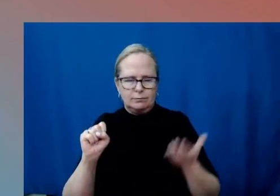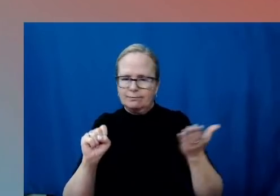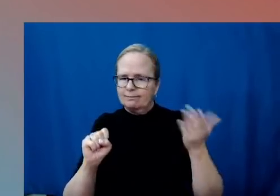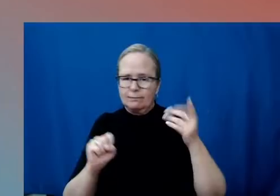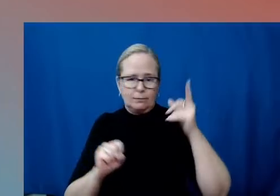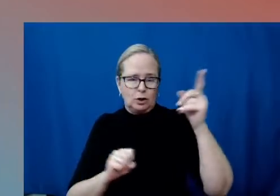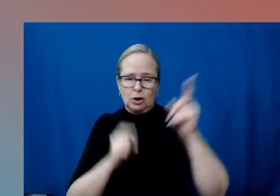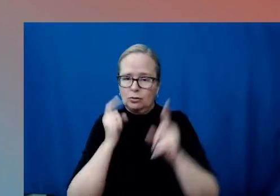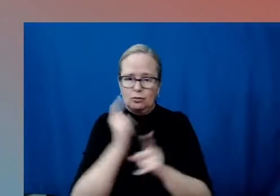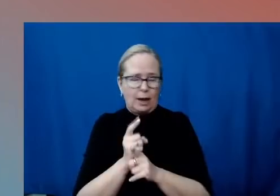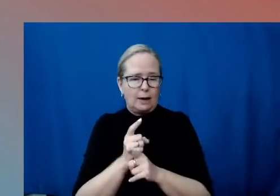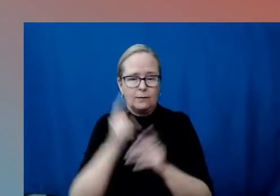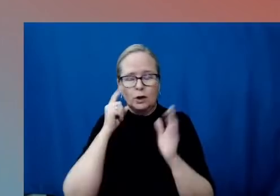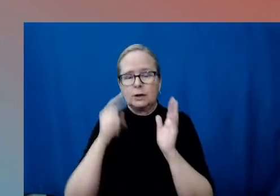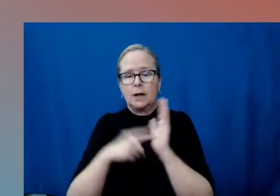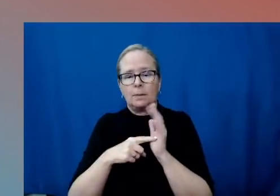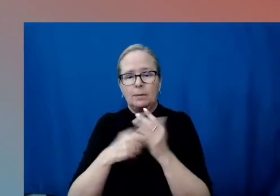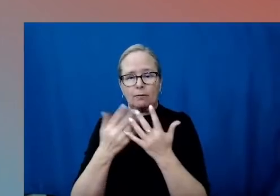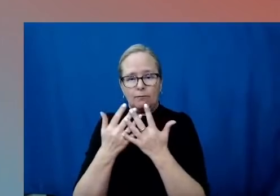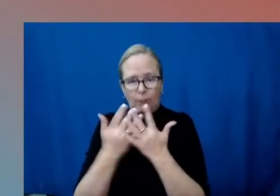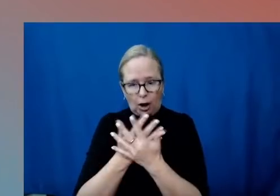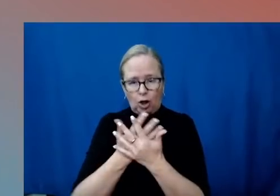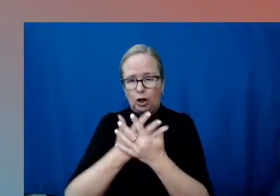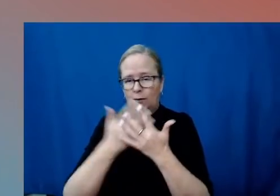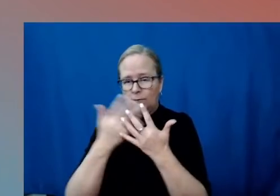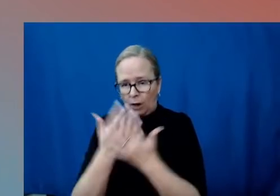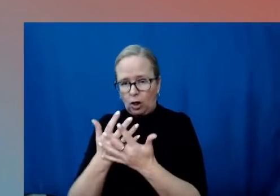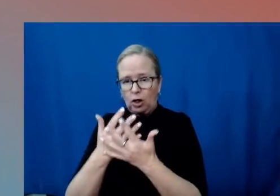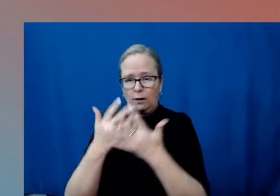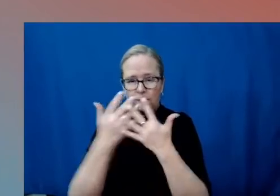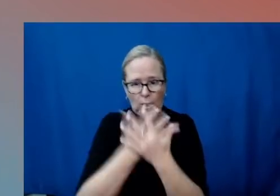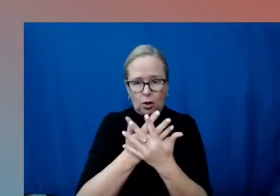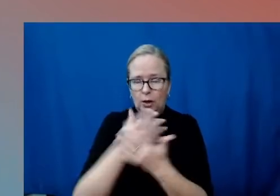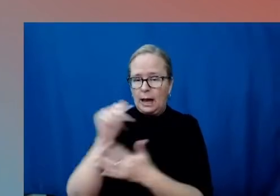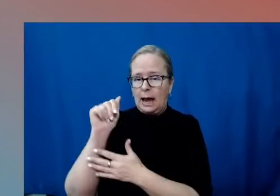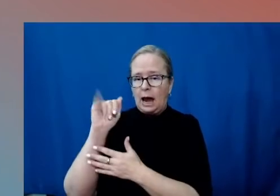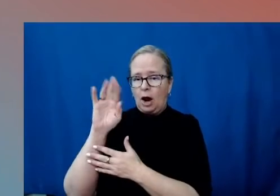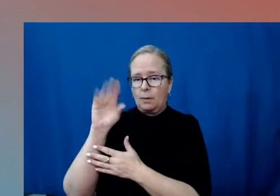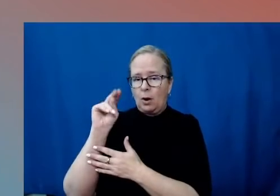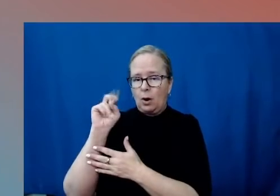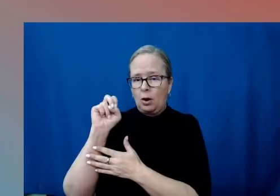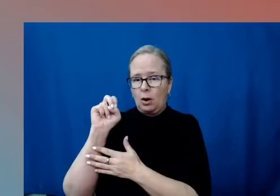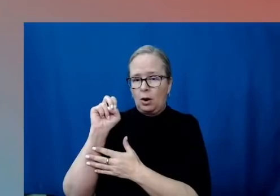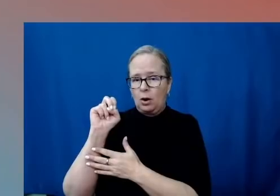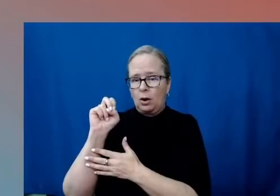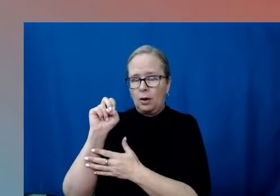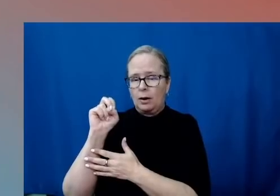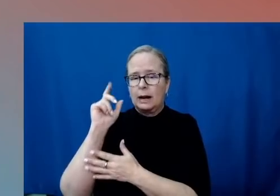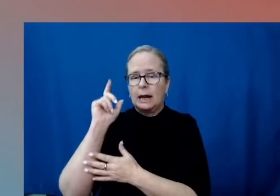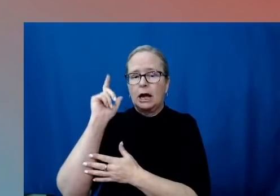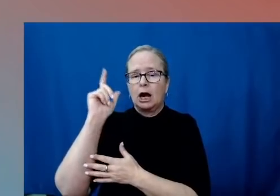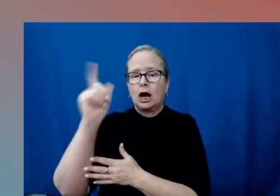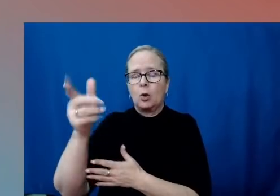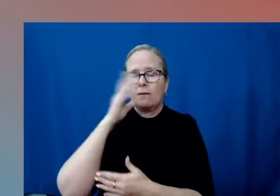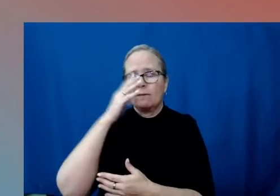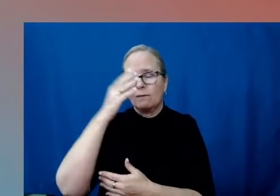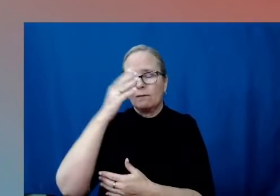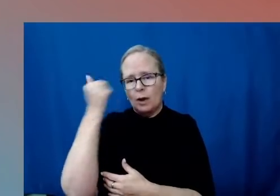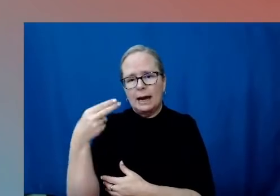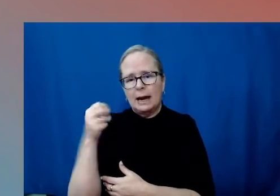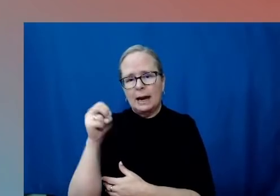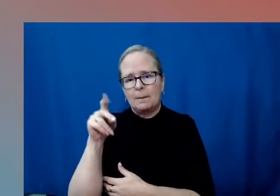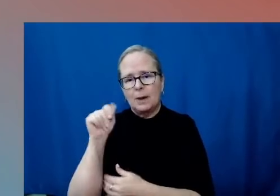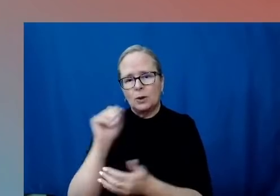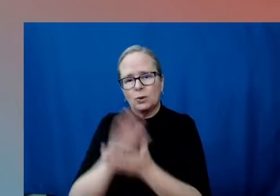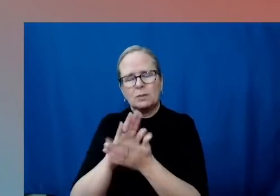all of a sudden forget that, putting HEPA filters in our schools and doing other things could make a massive difference. This whole all or none